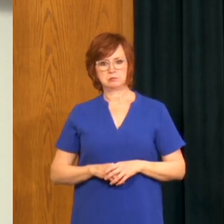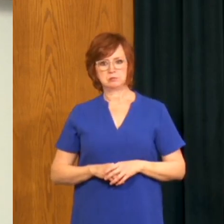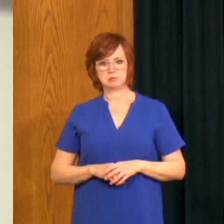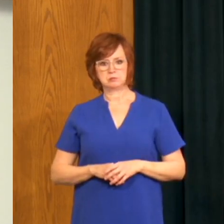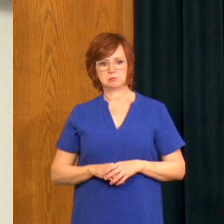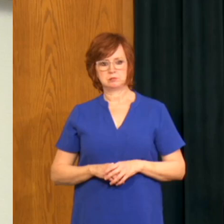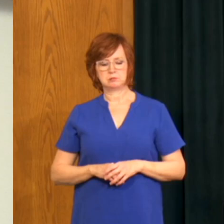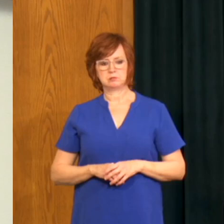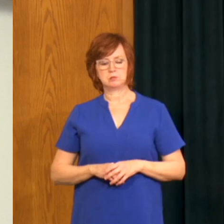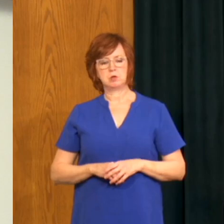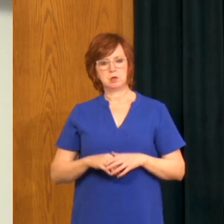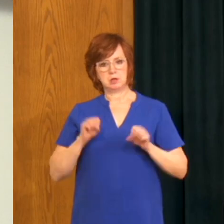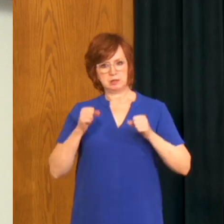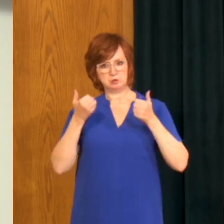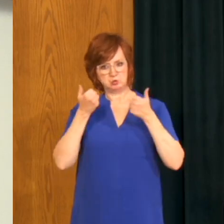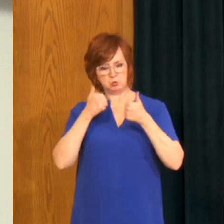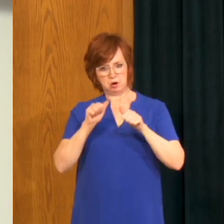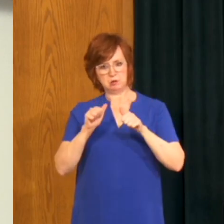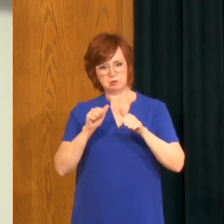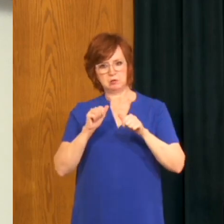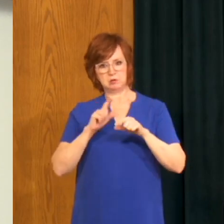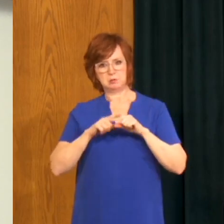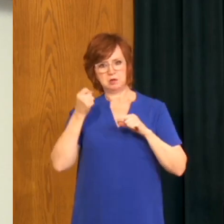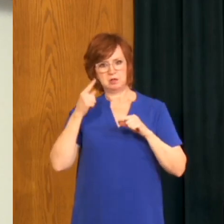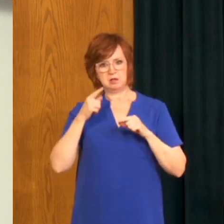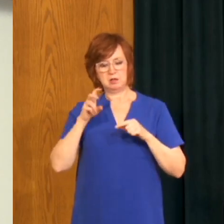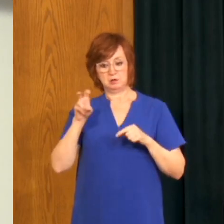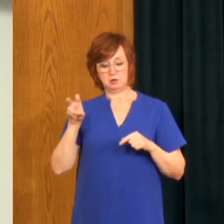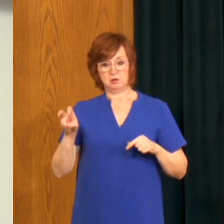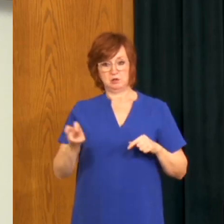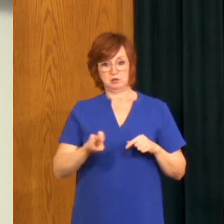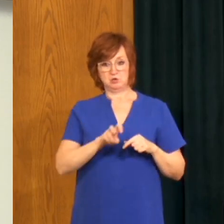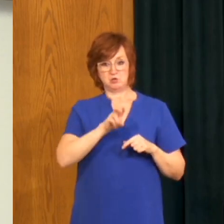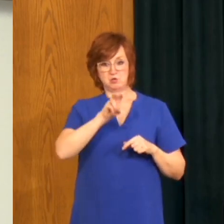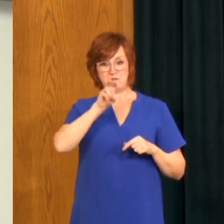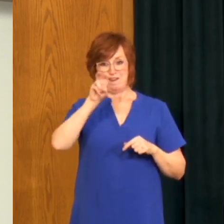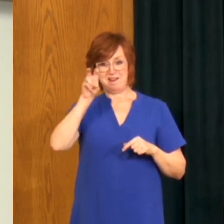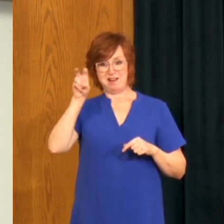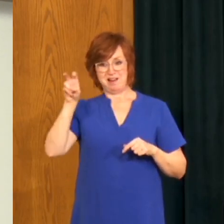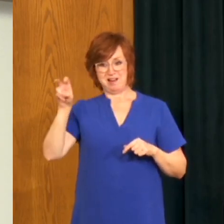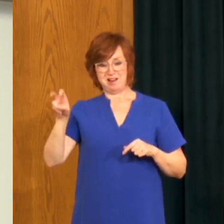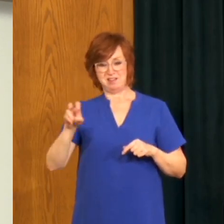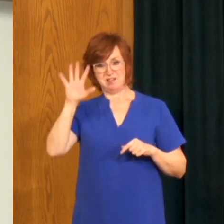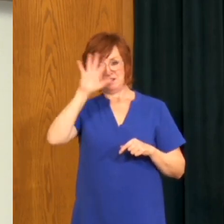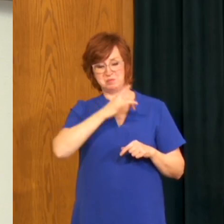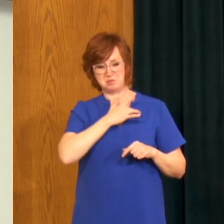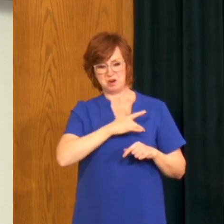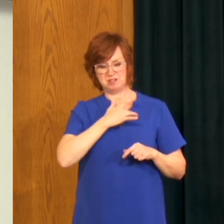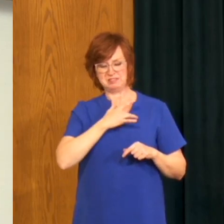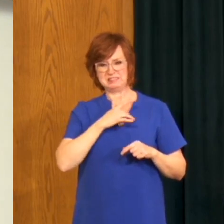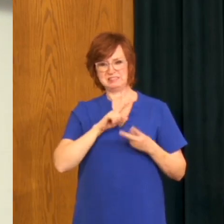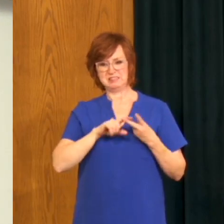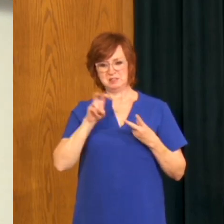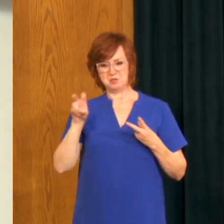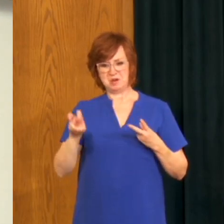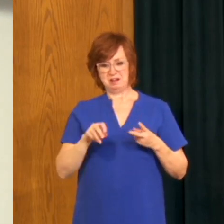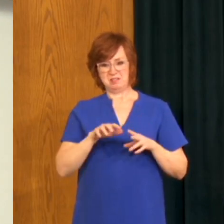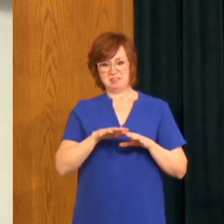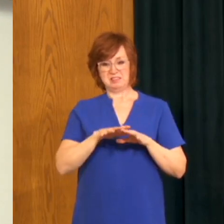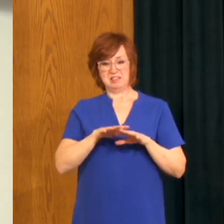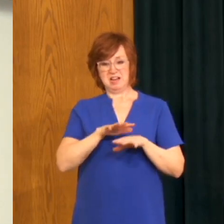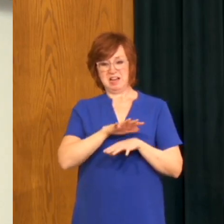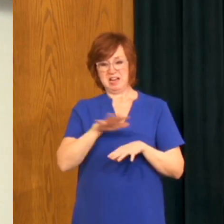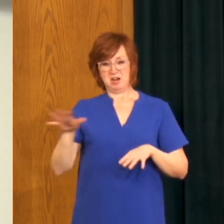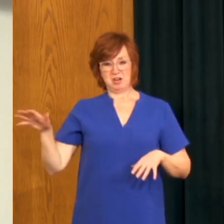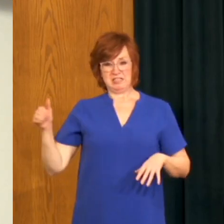area. But travel throughout the province or nationally, multiple teams playing against each other, that's the kind of setting